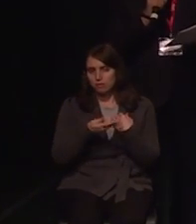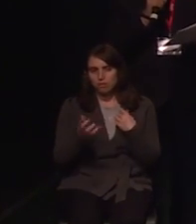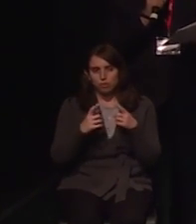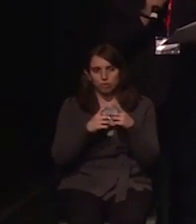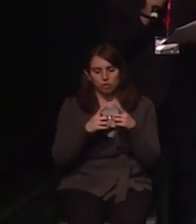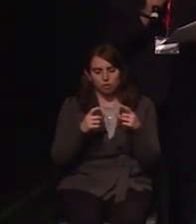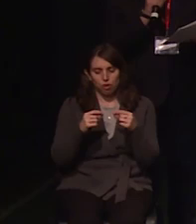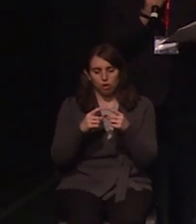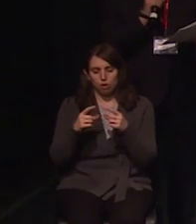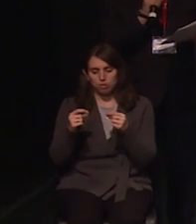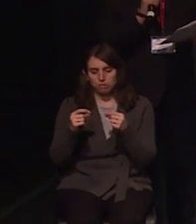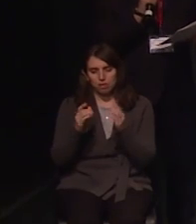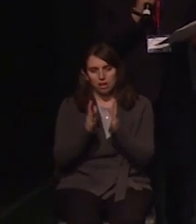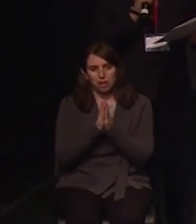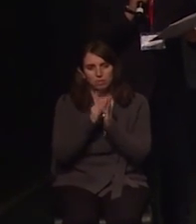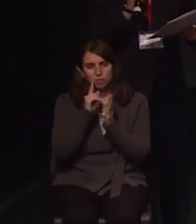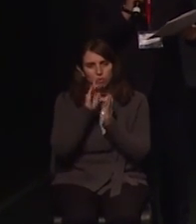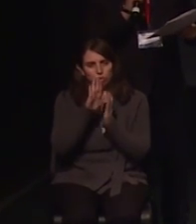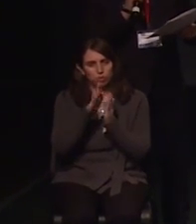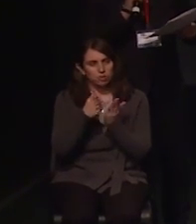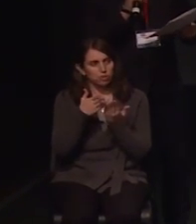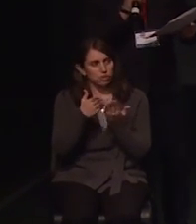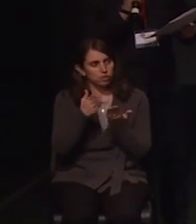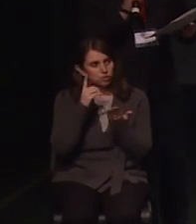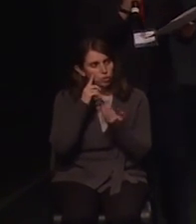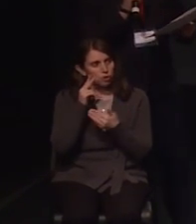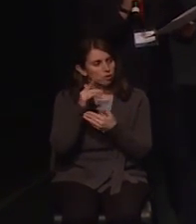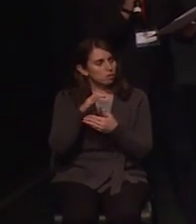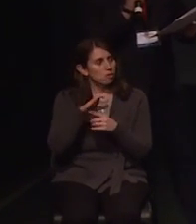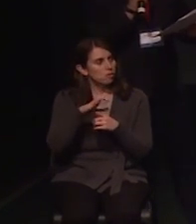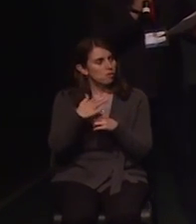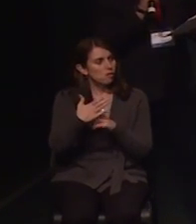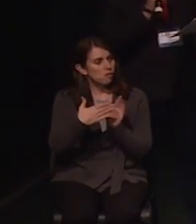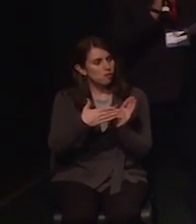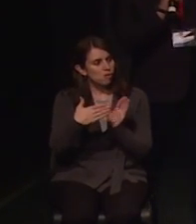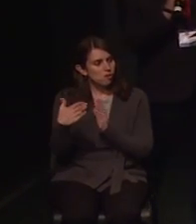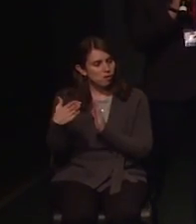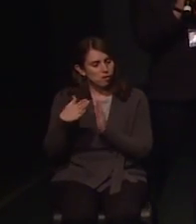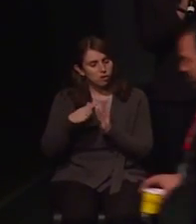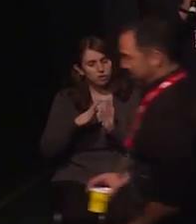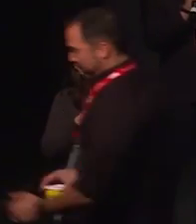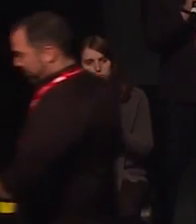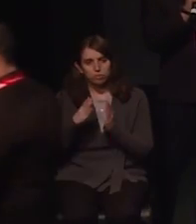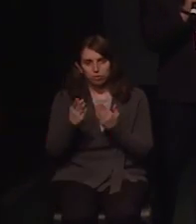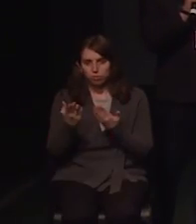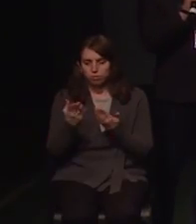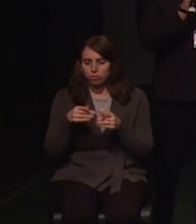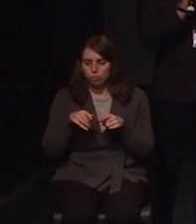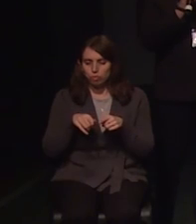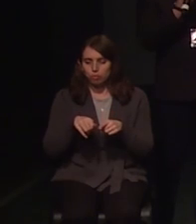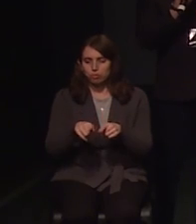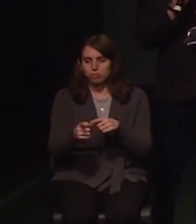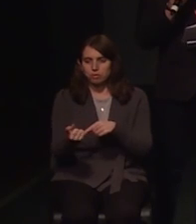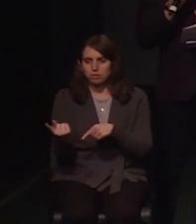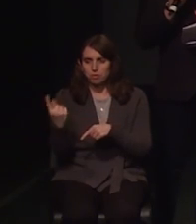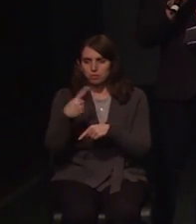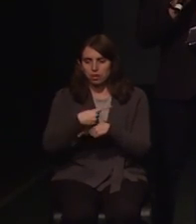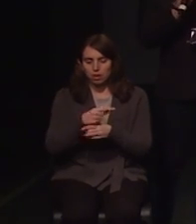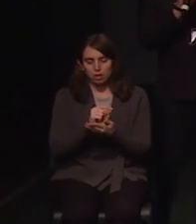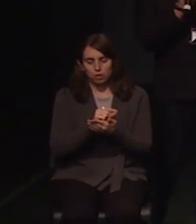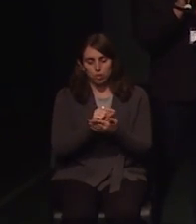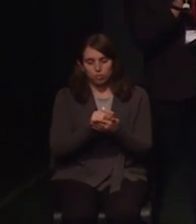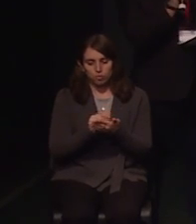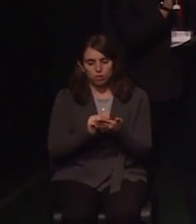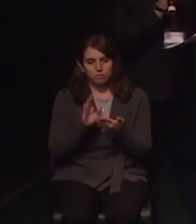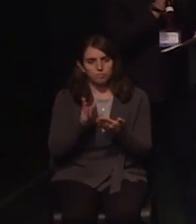for the NYC Cultural Plan. Throughout the day, as you navigate sessions and have ideas, please write them on your card and deposit them